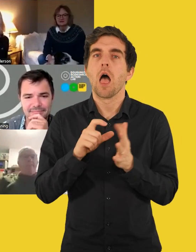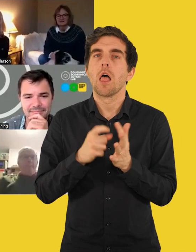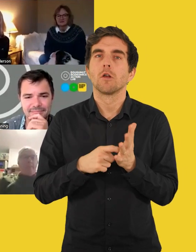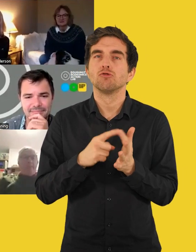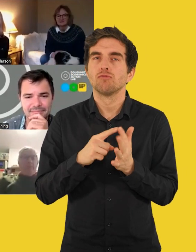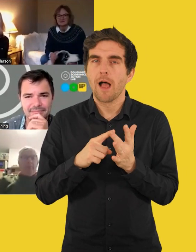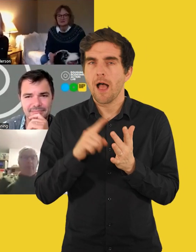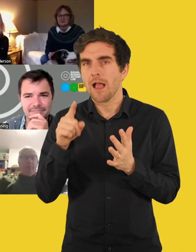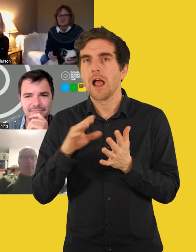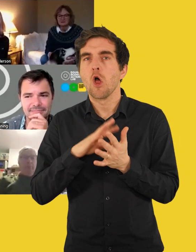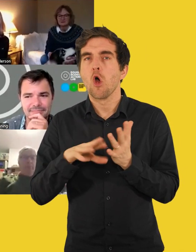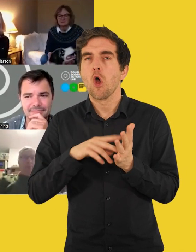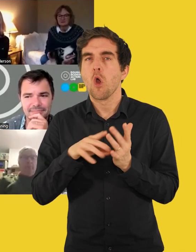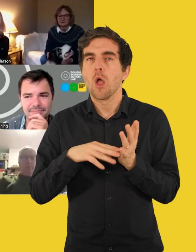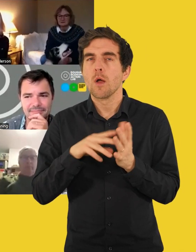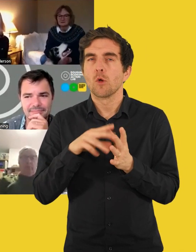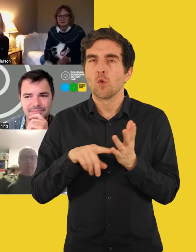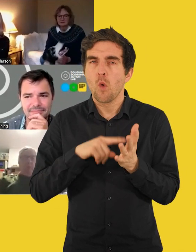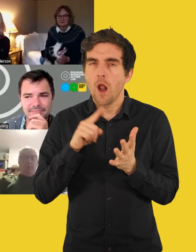Andre in Honolulu.